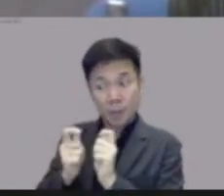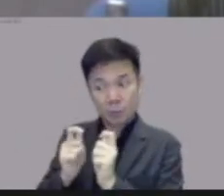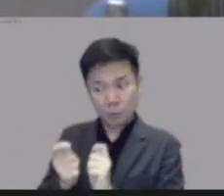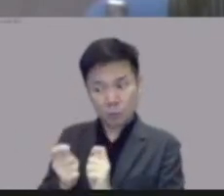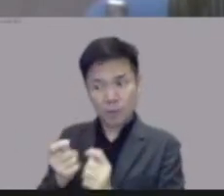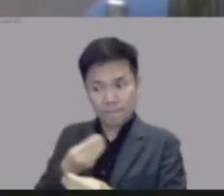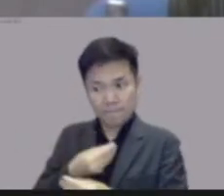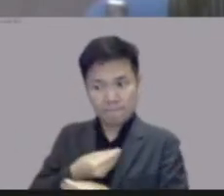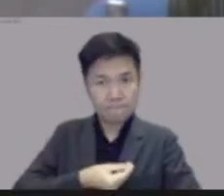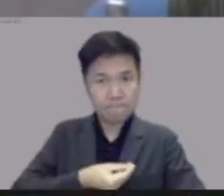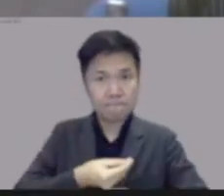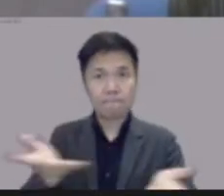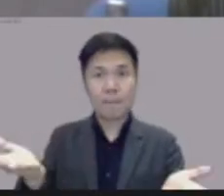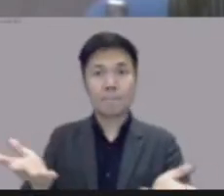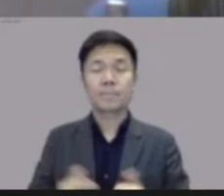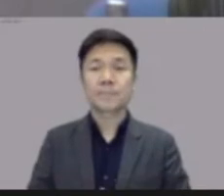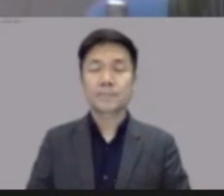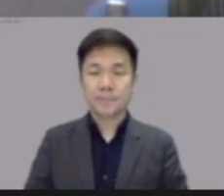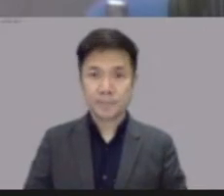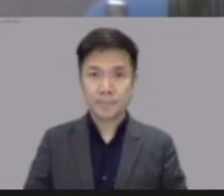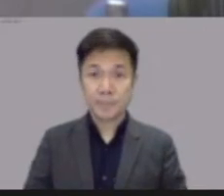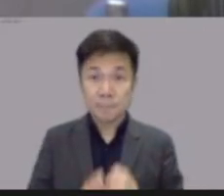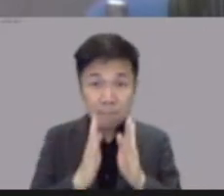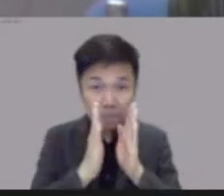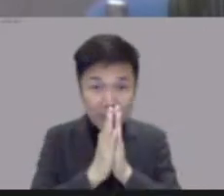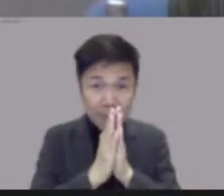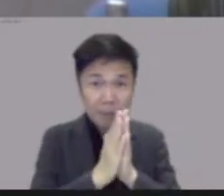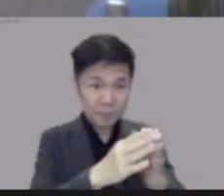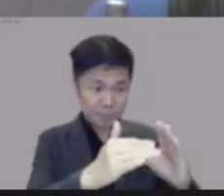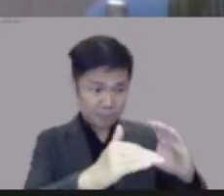revised version to Our member State and Associate members thank you